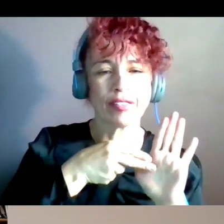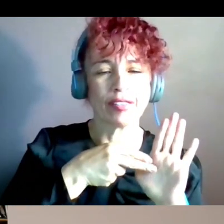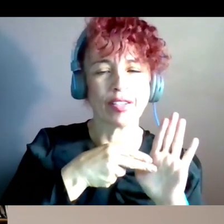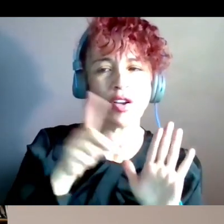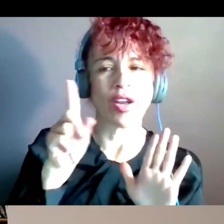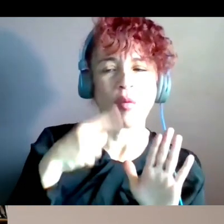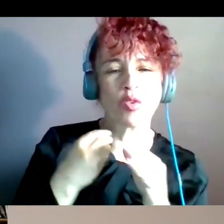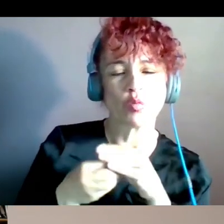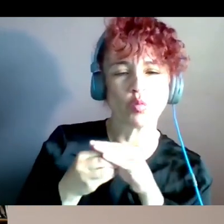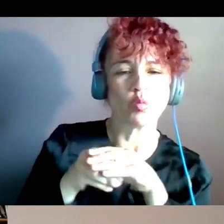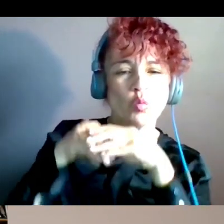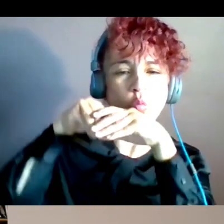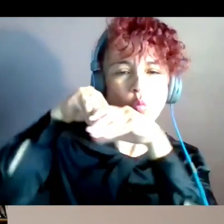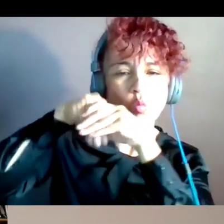where